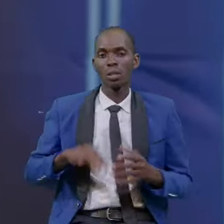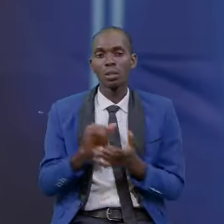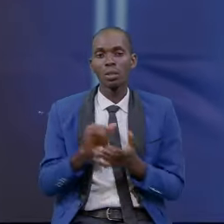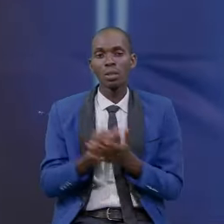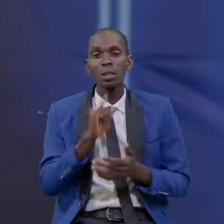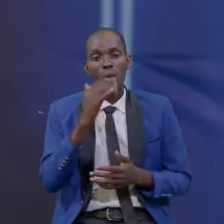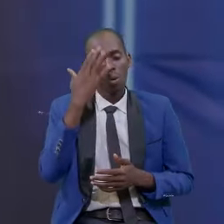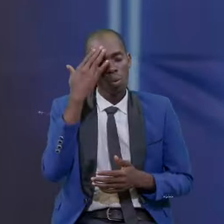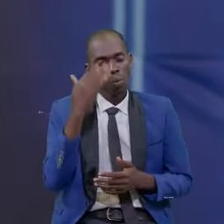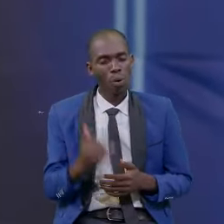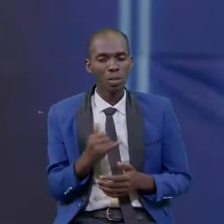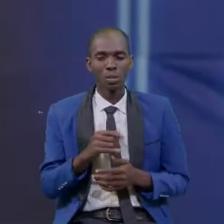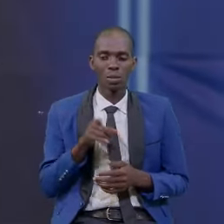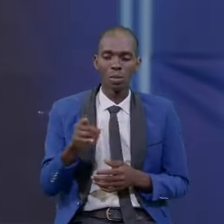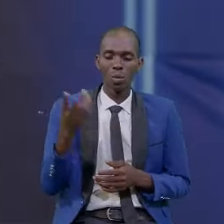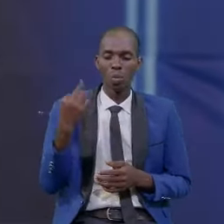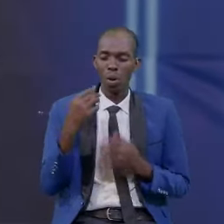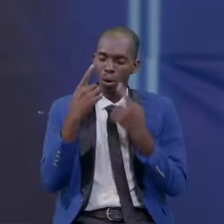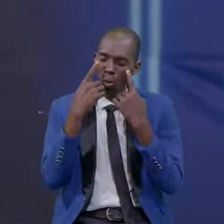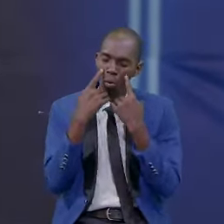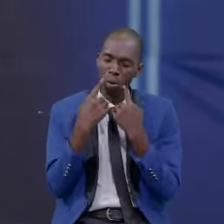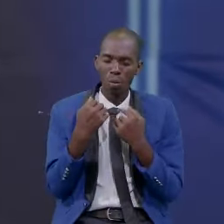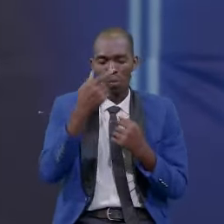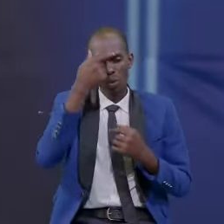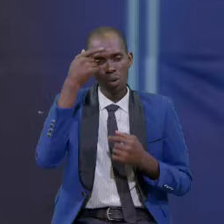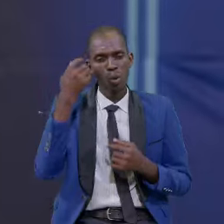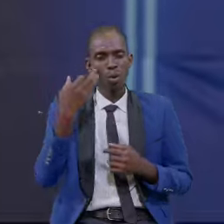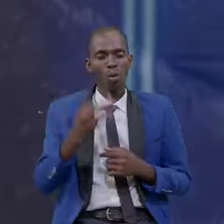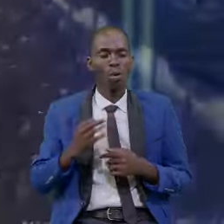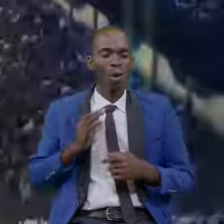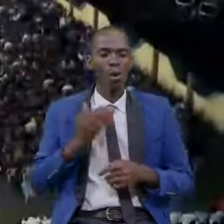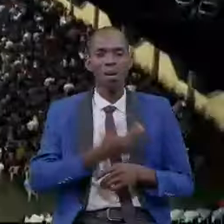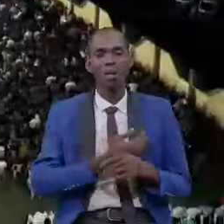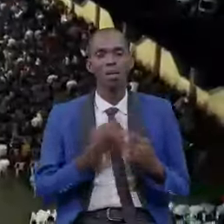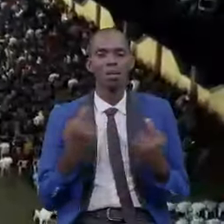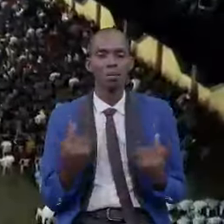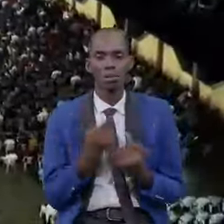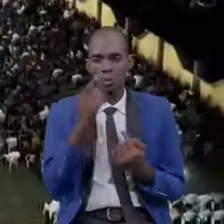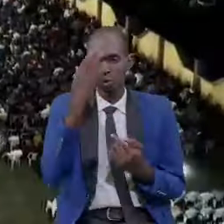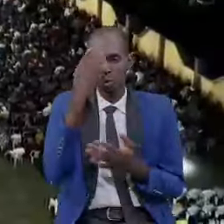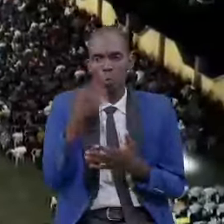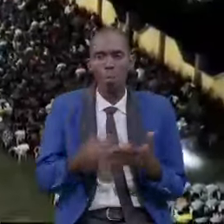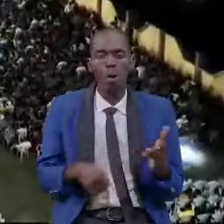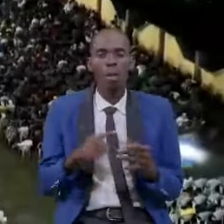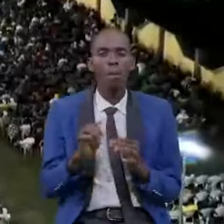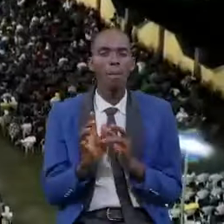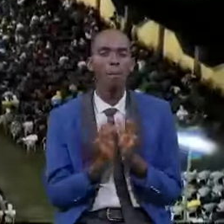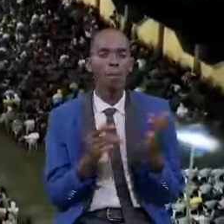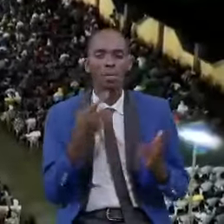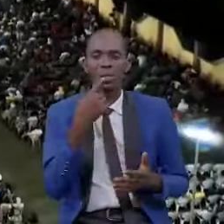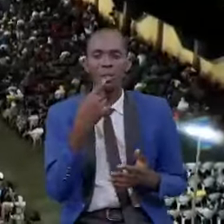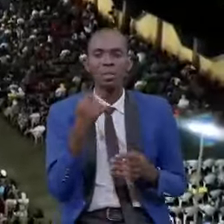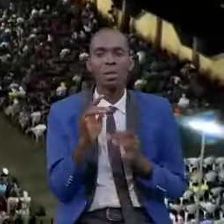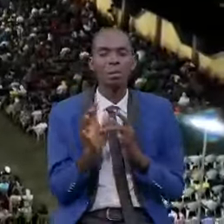weeping, because of her sin. And you know what the Bible says? The Bible